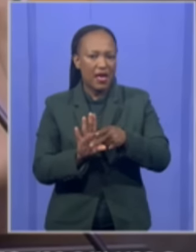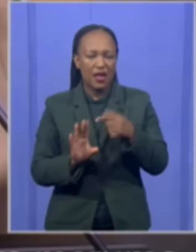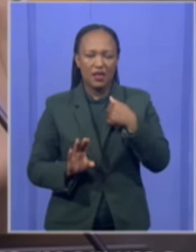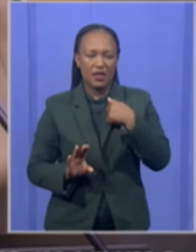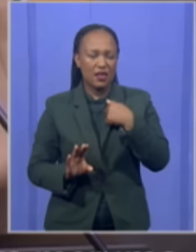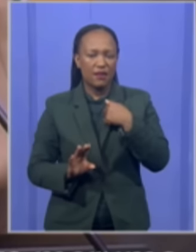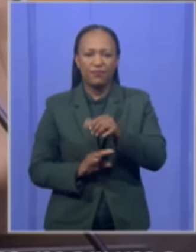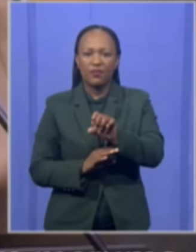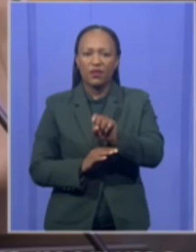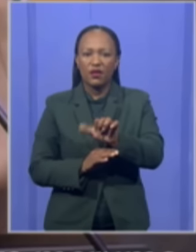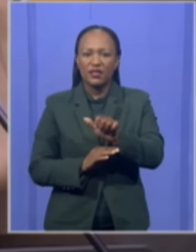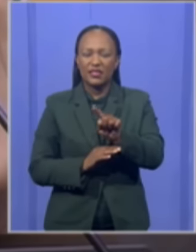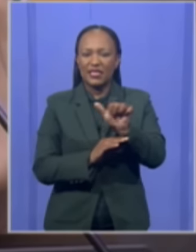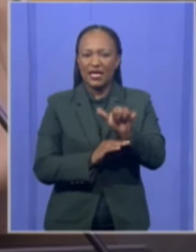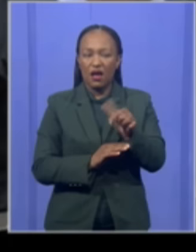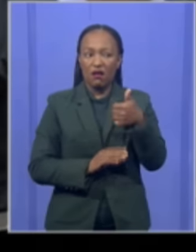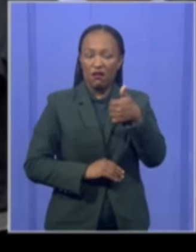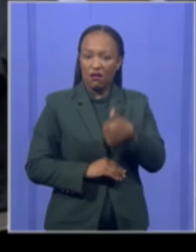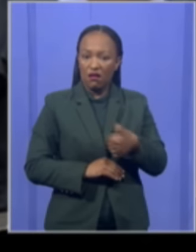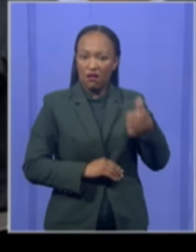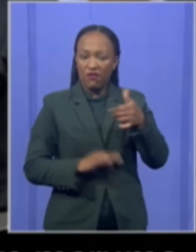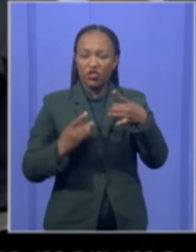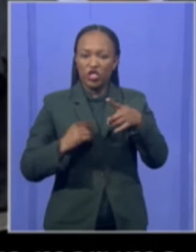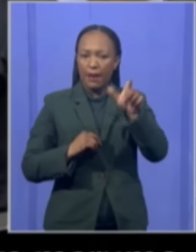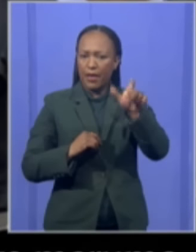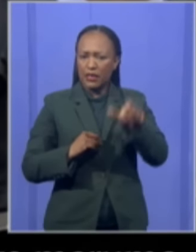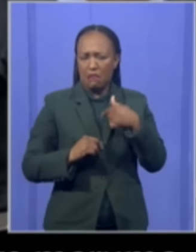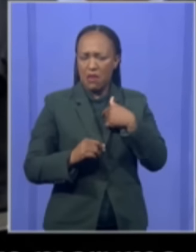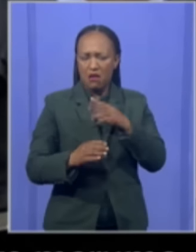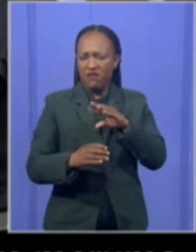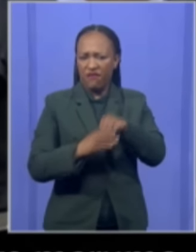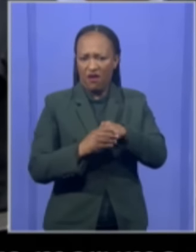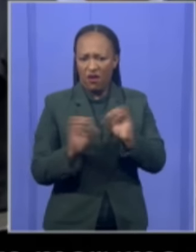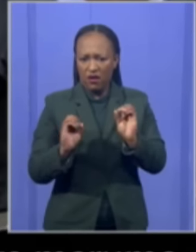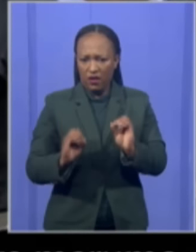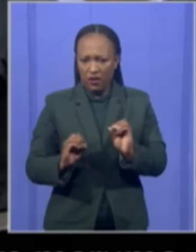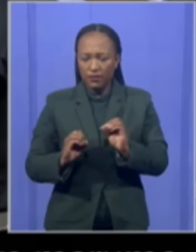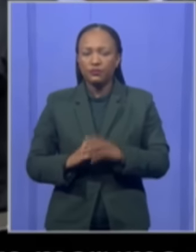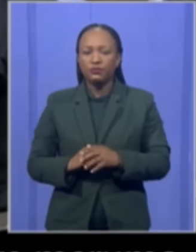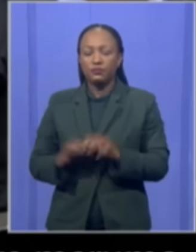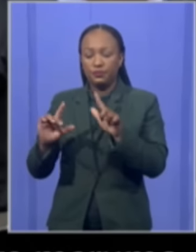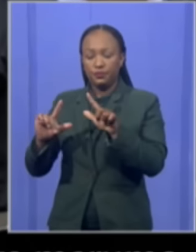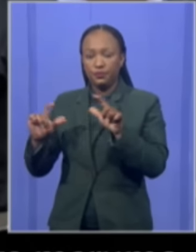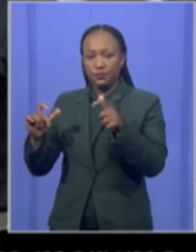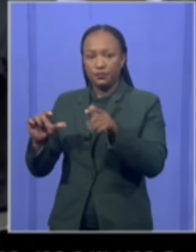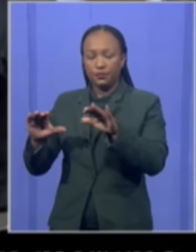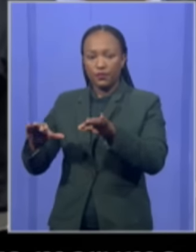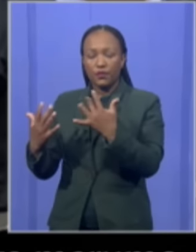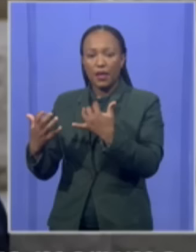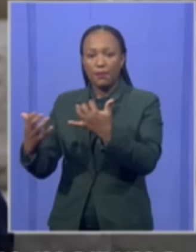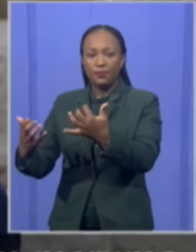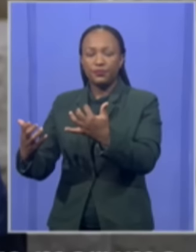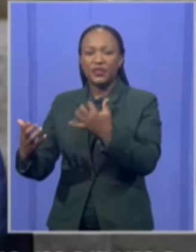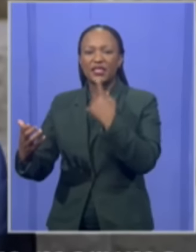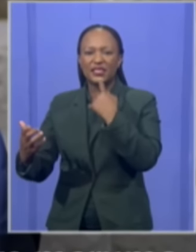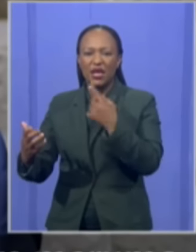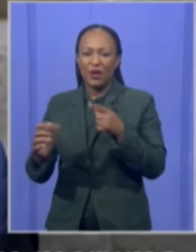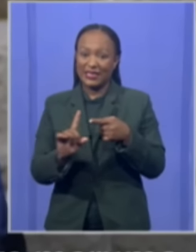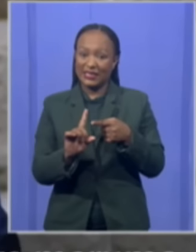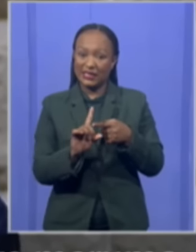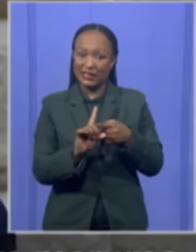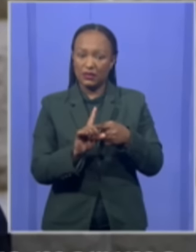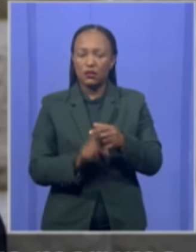SETA Accounting Authority chairpersons. Komiti ya palamente e feditše taba ye ka la gore Nkabane o ile a bolela maaka. We have concluded